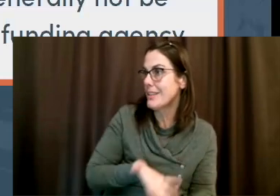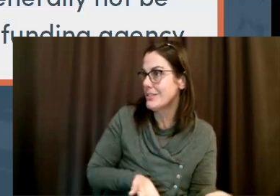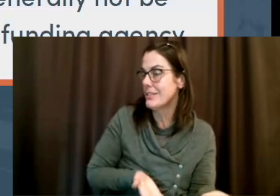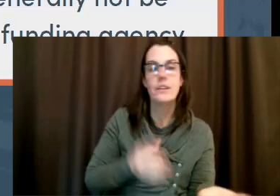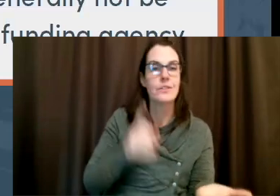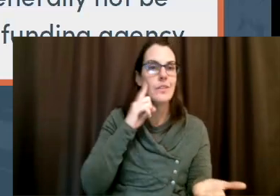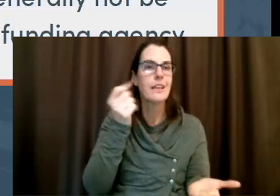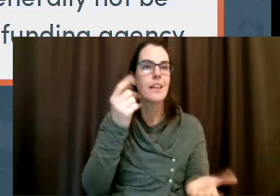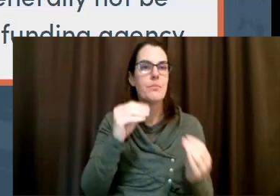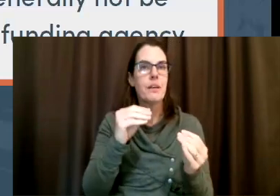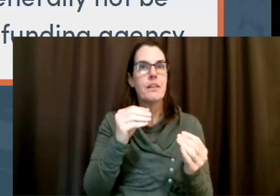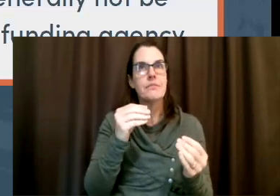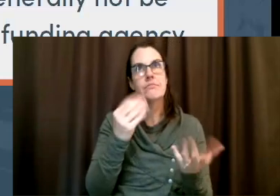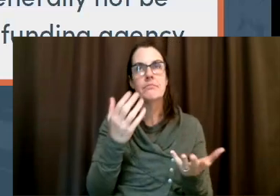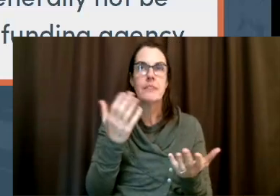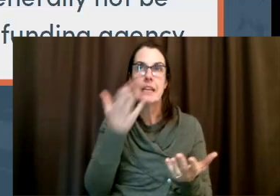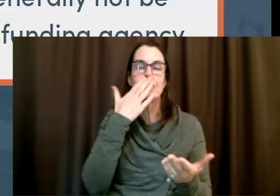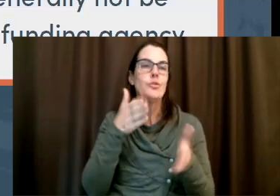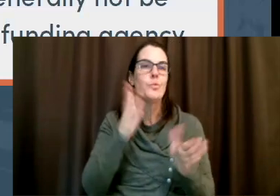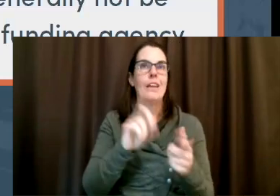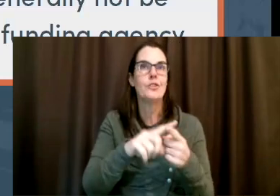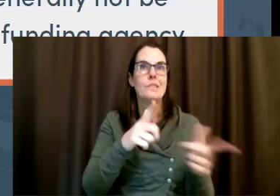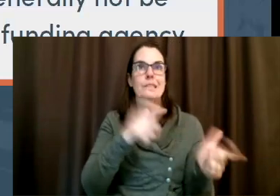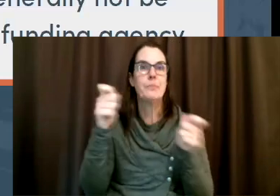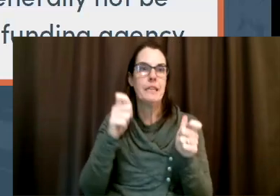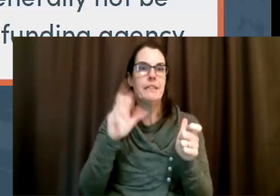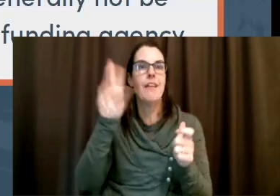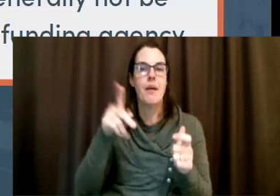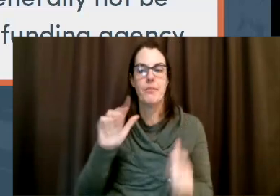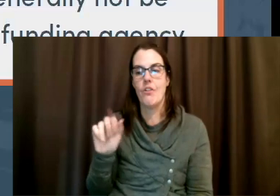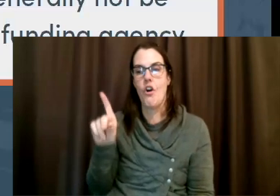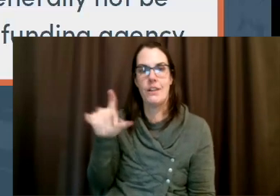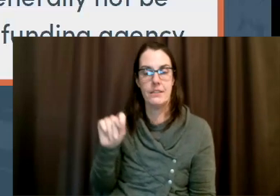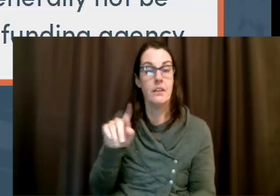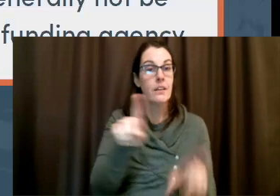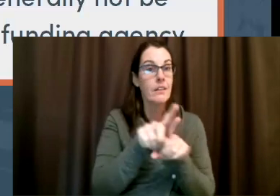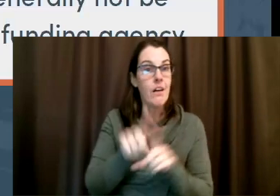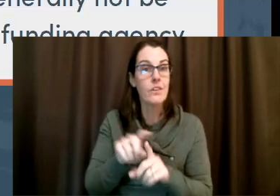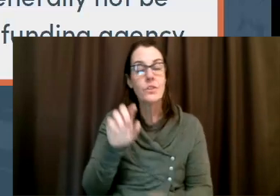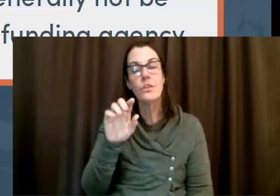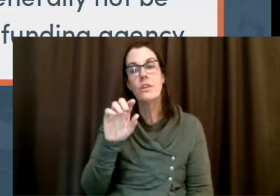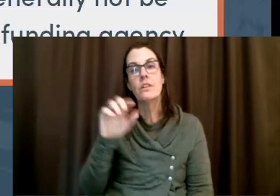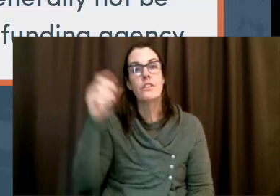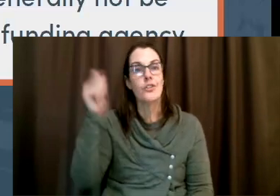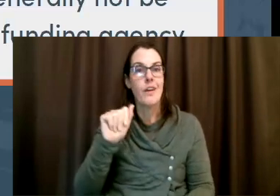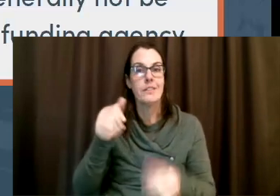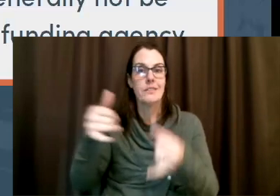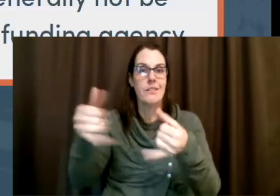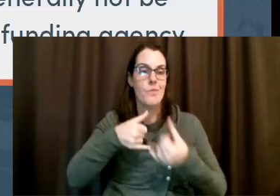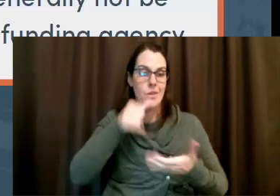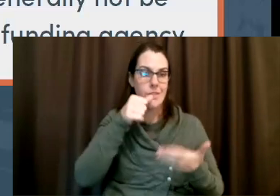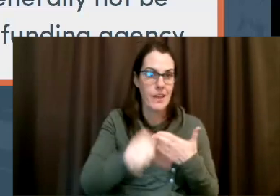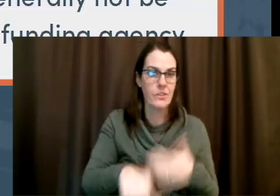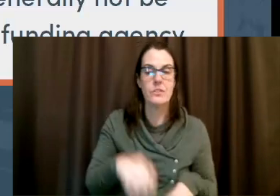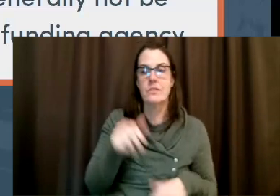audit. And then again, as I showed, grant award letters or sub-award contracts, those files can be dropped